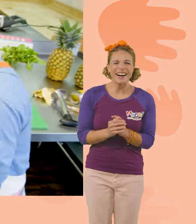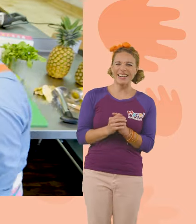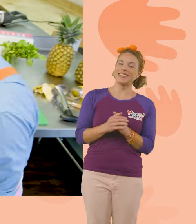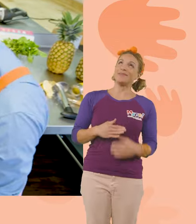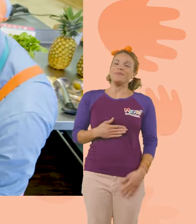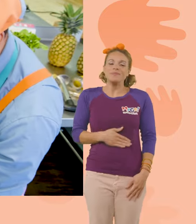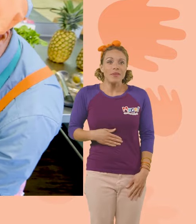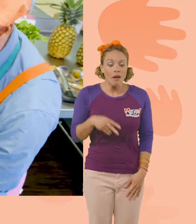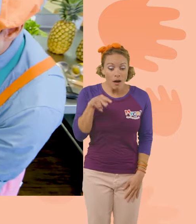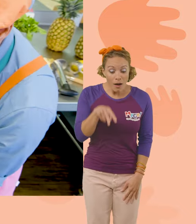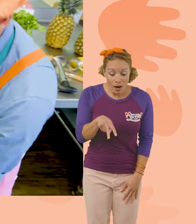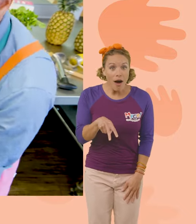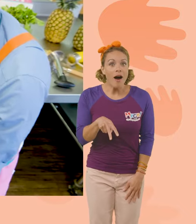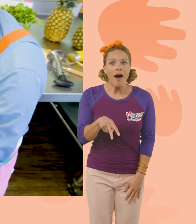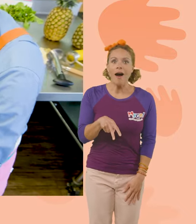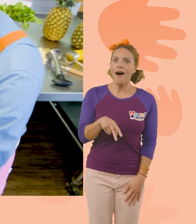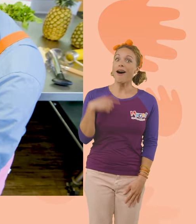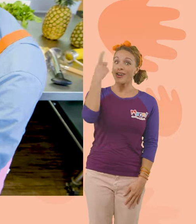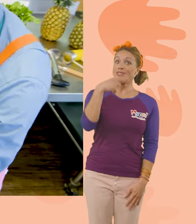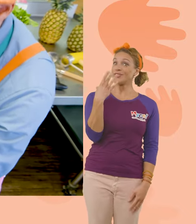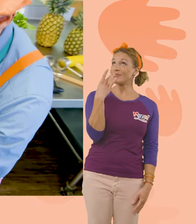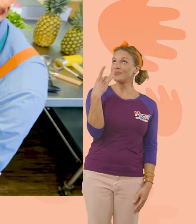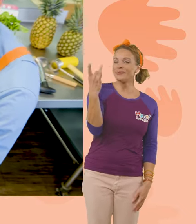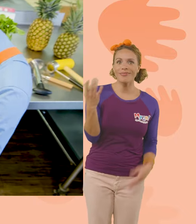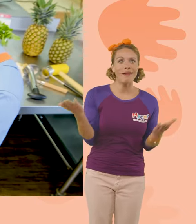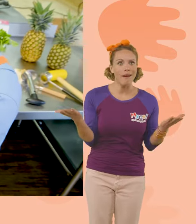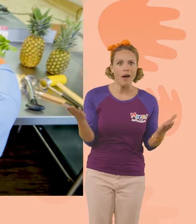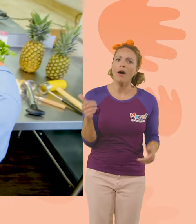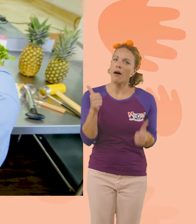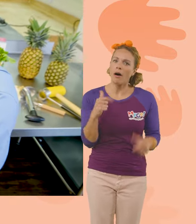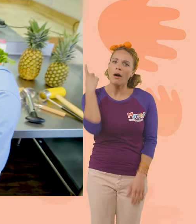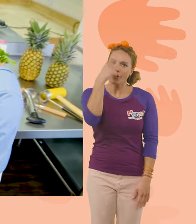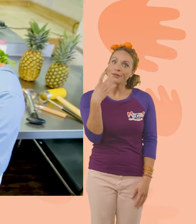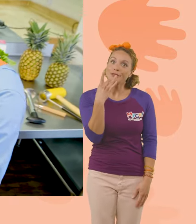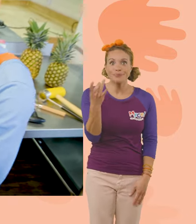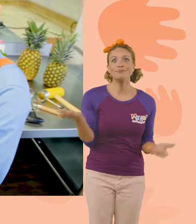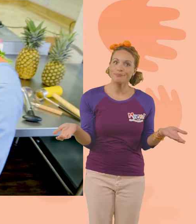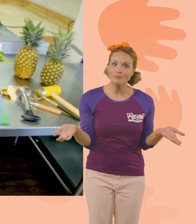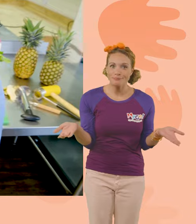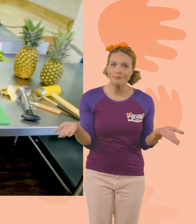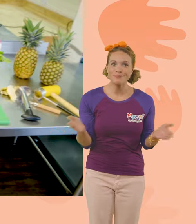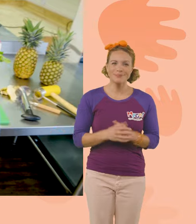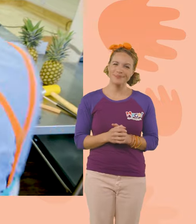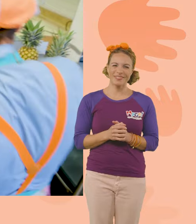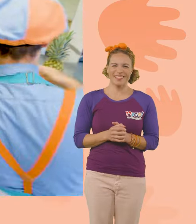Yum! Look at it. Is that looking tasty or does that look tasty?